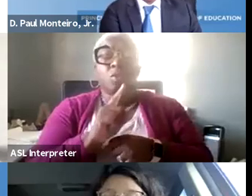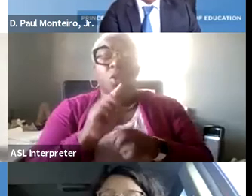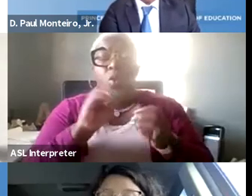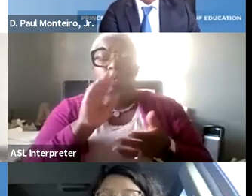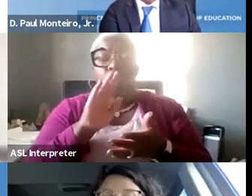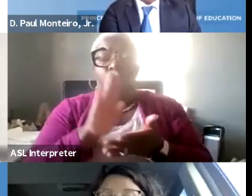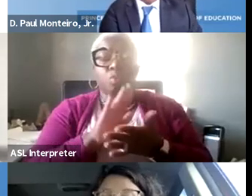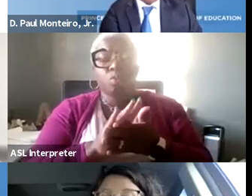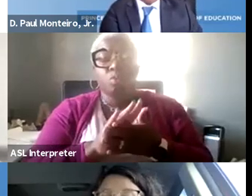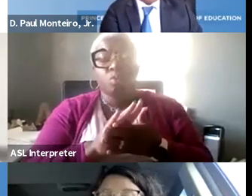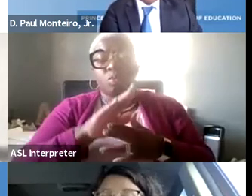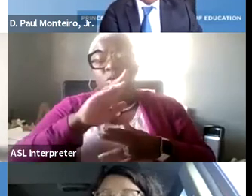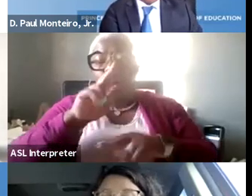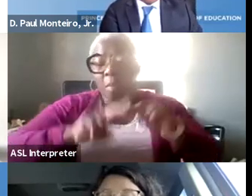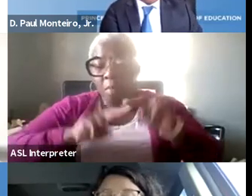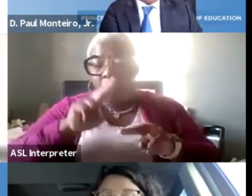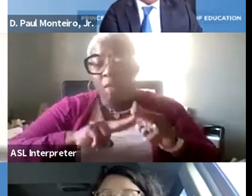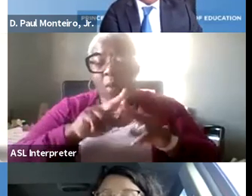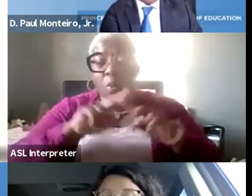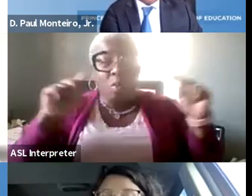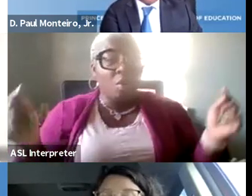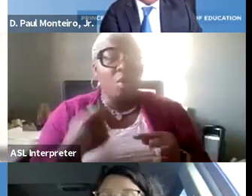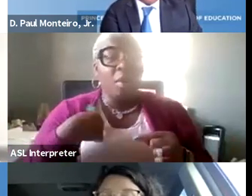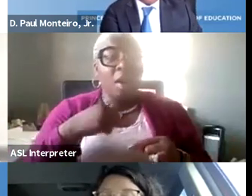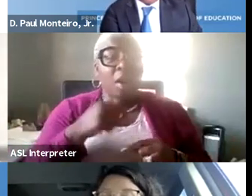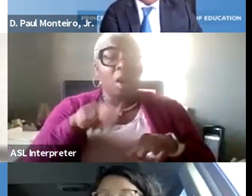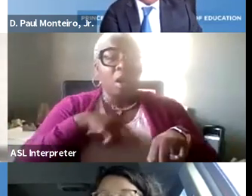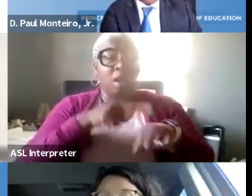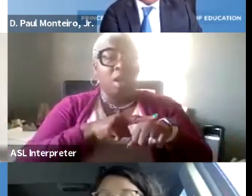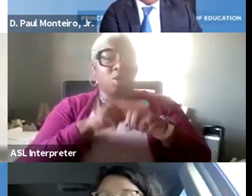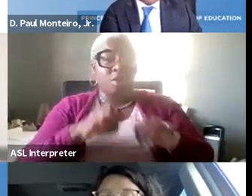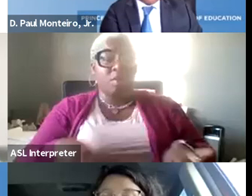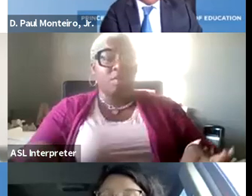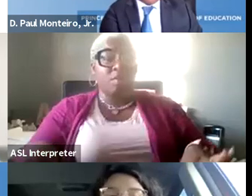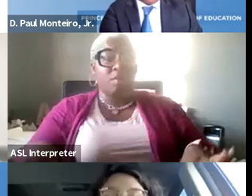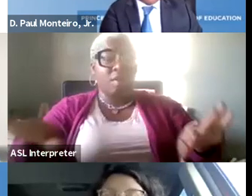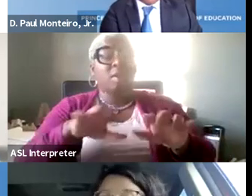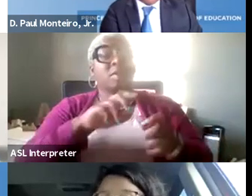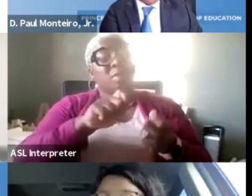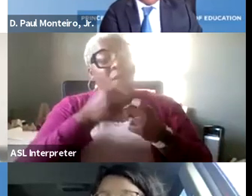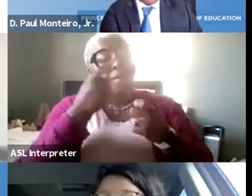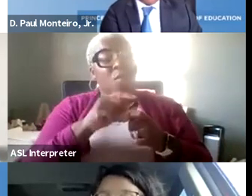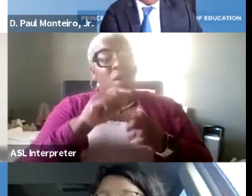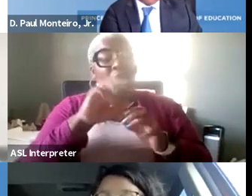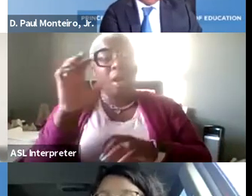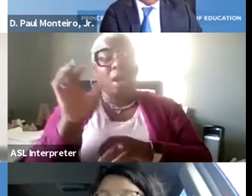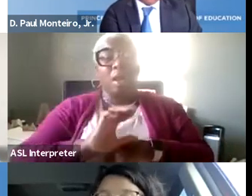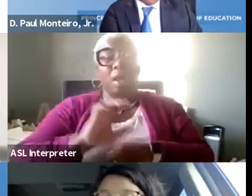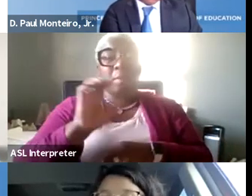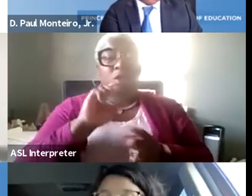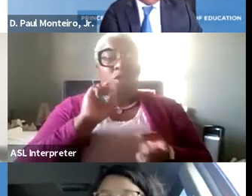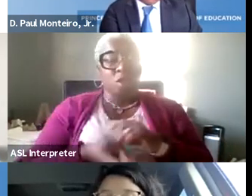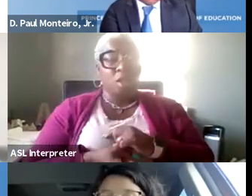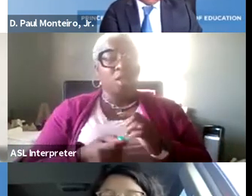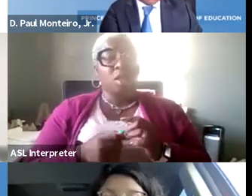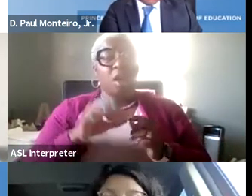that harm our natural environment, especially in light of the growing impacts of climate change. Floods are becoming more frequent and will